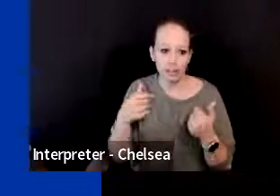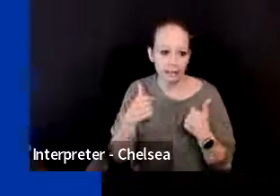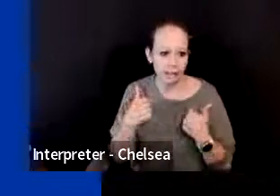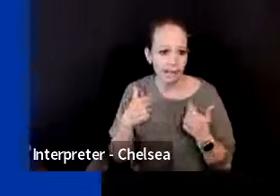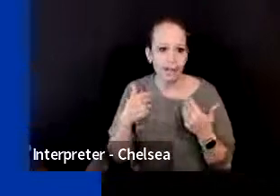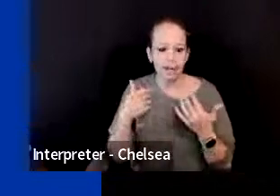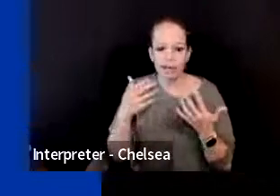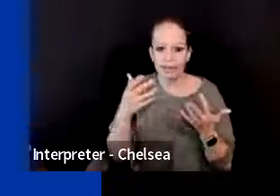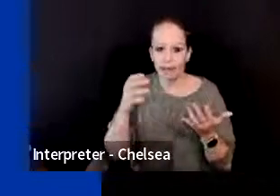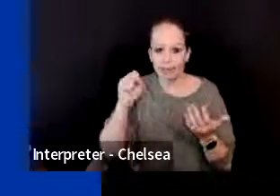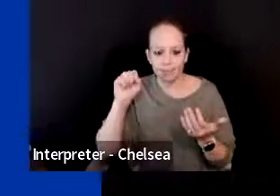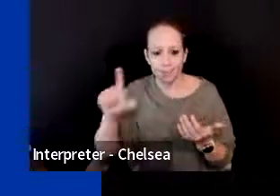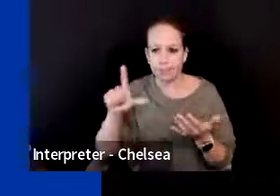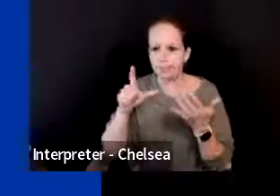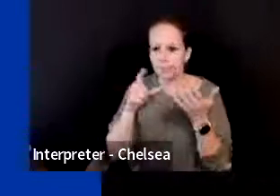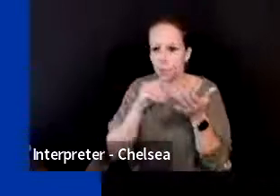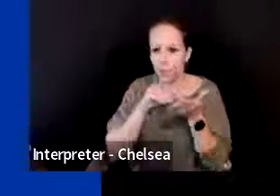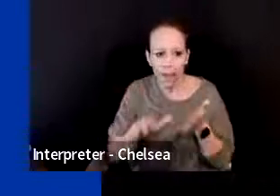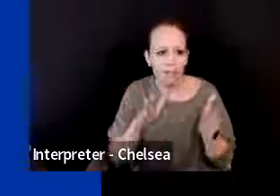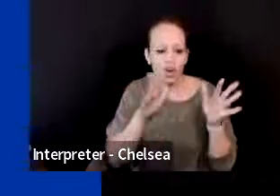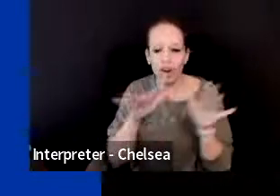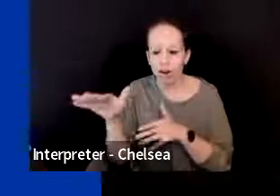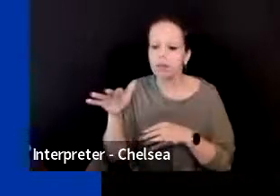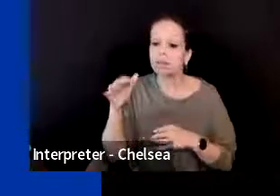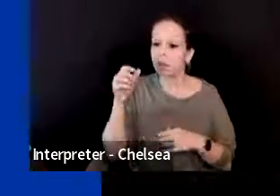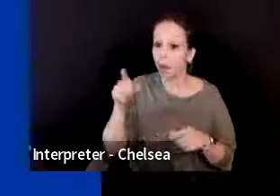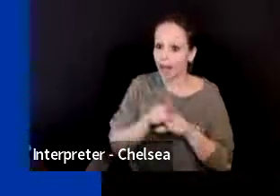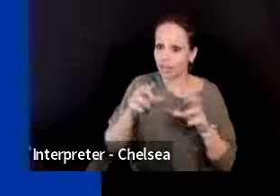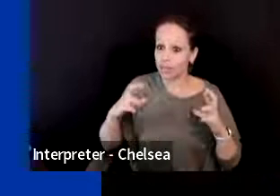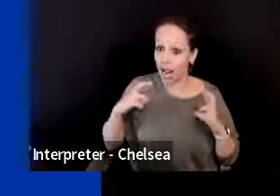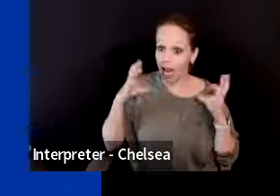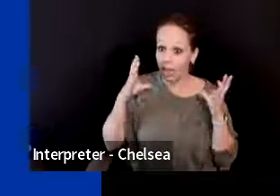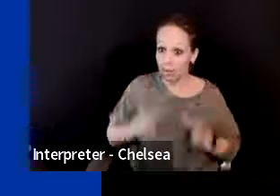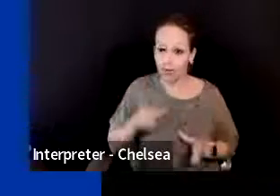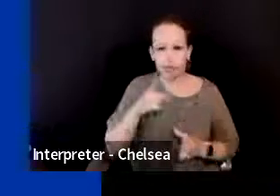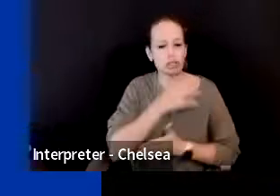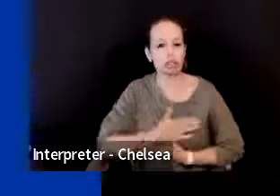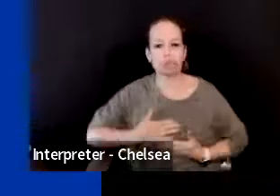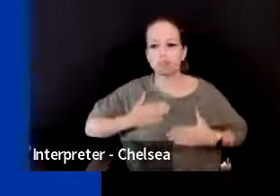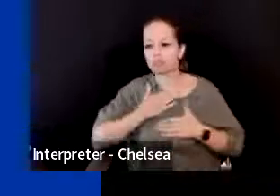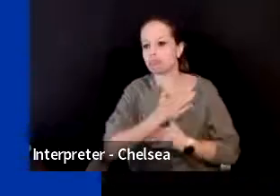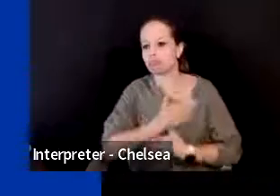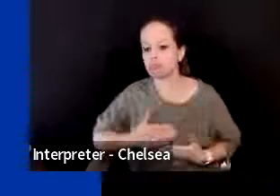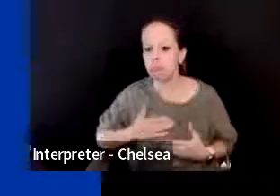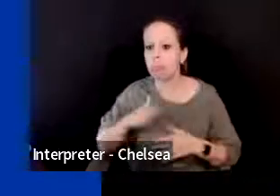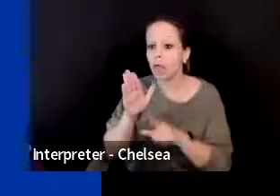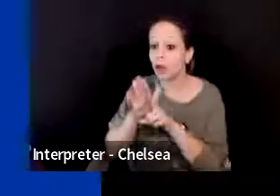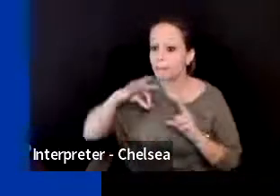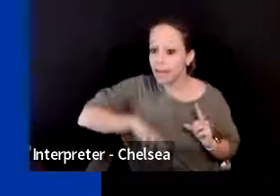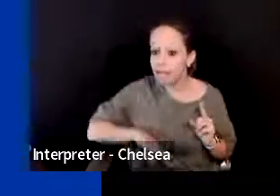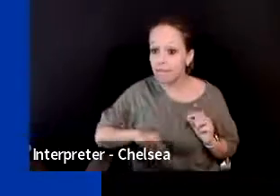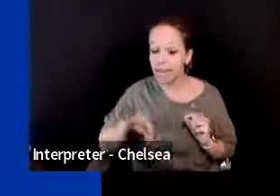And what I can tell you is that as a retired person, she is living large. Her benefit, her Social